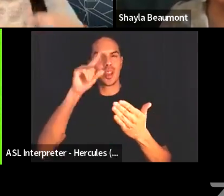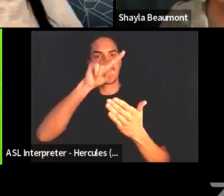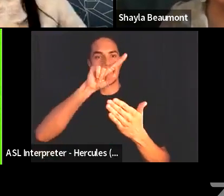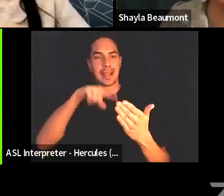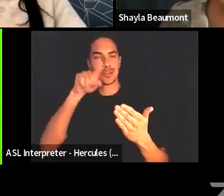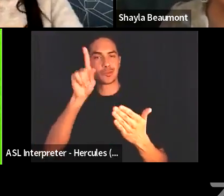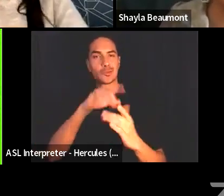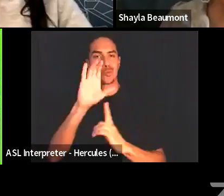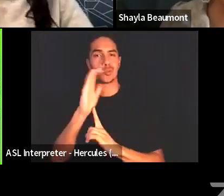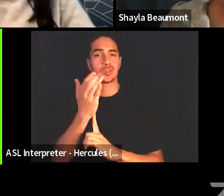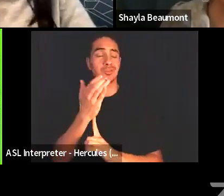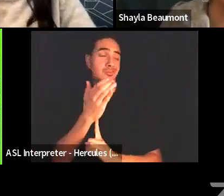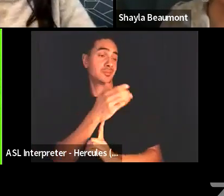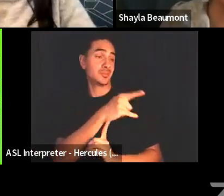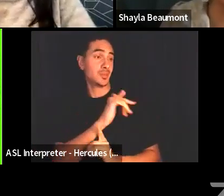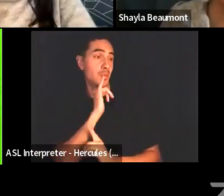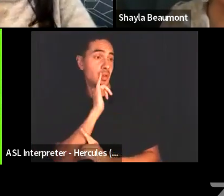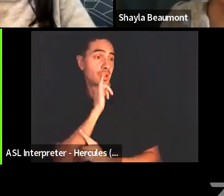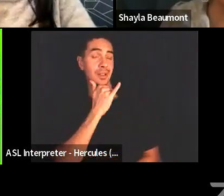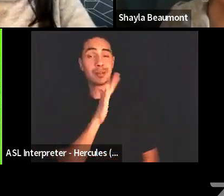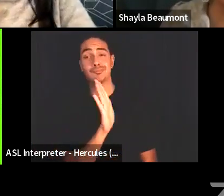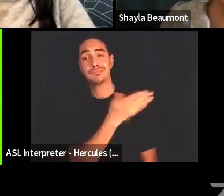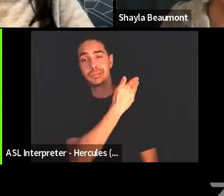a 5% of like severely